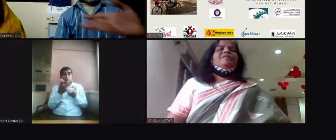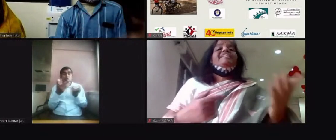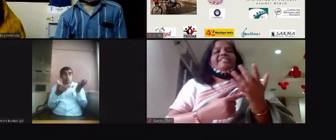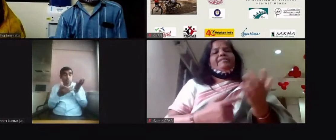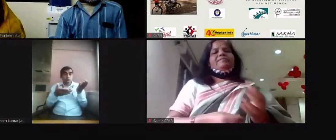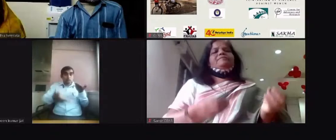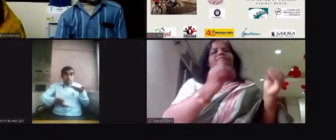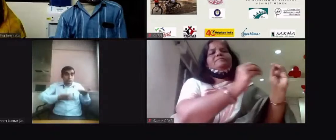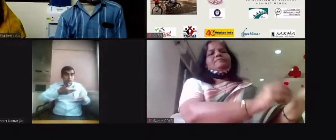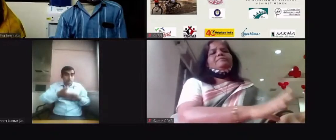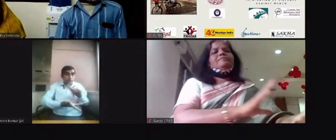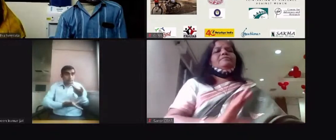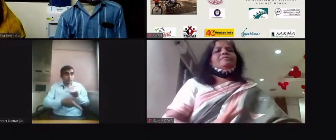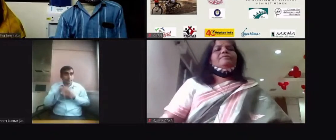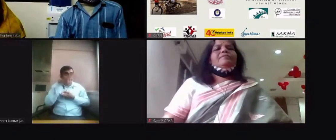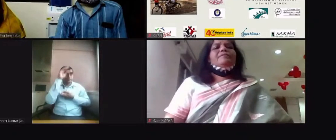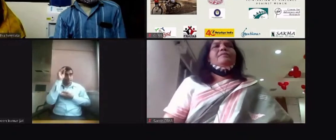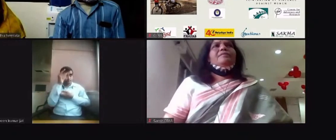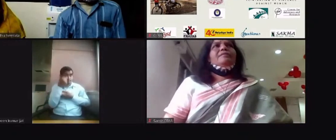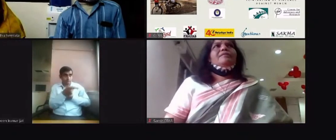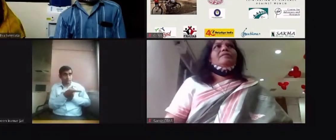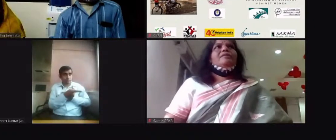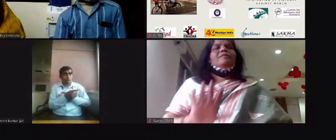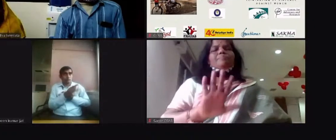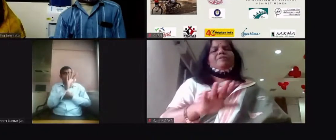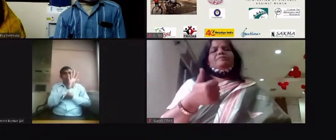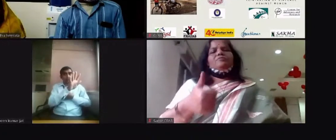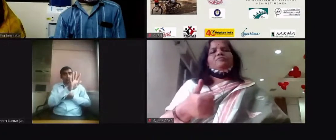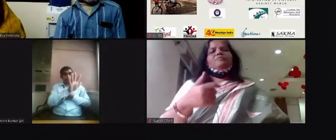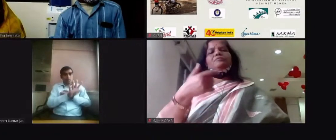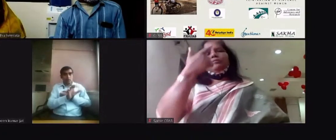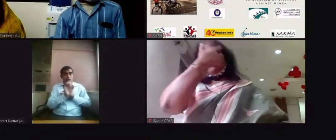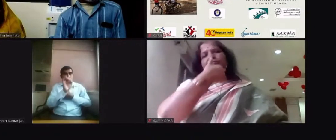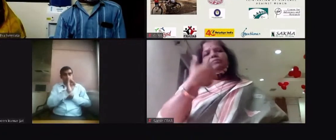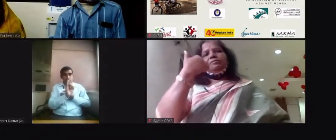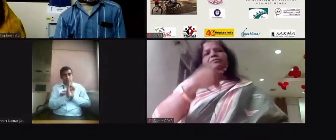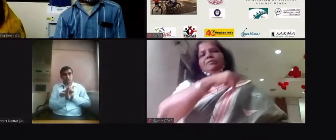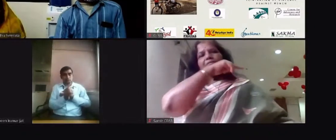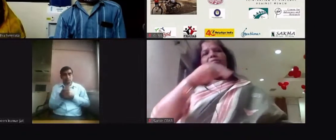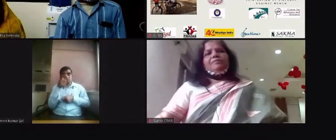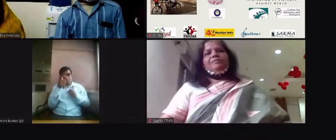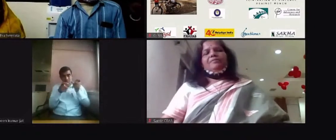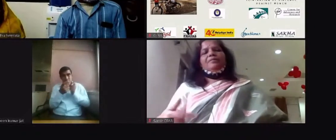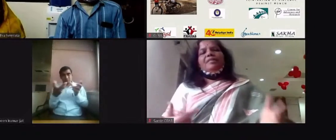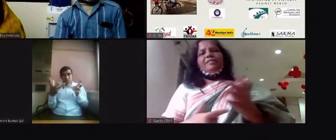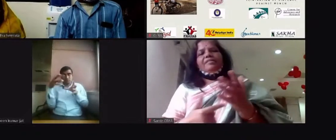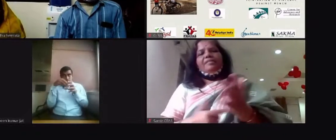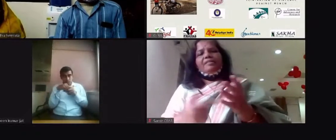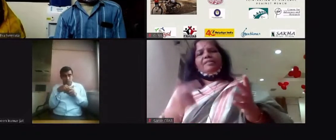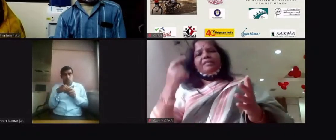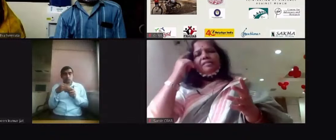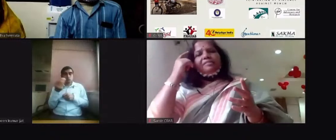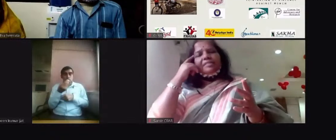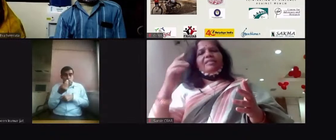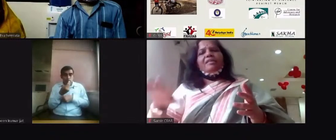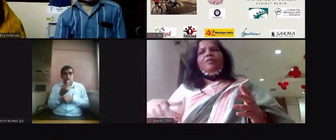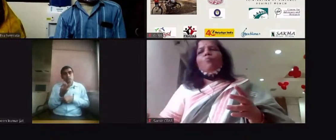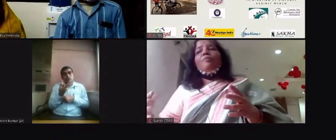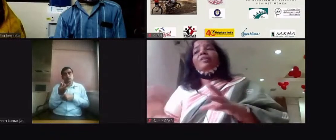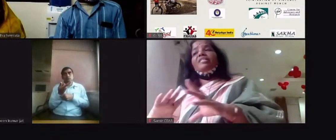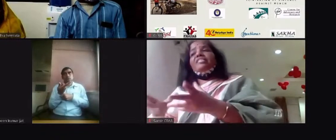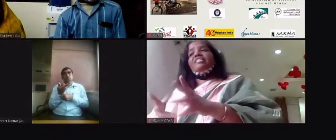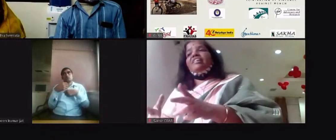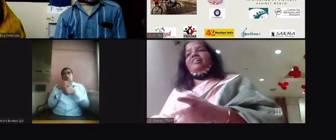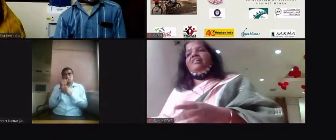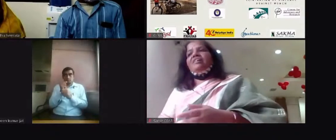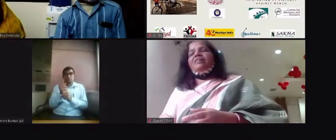there is some type of training that can be given to her, then 5 to 6 people can come together and have some source of income